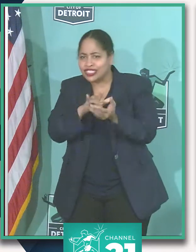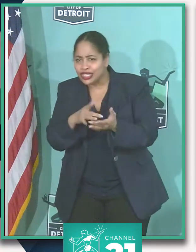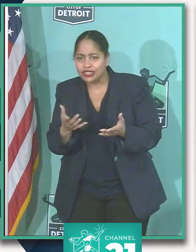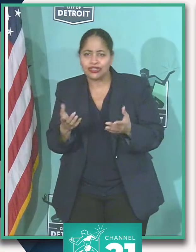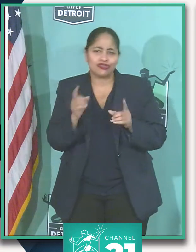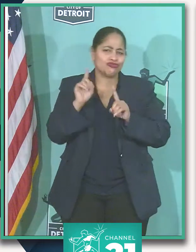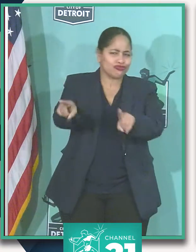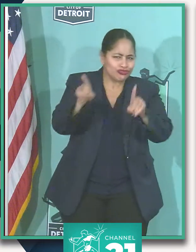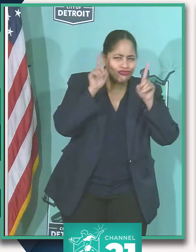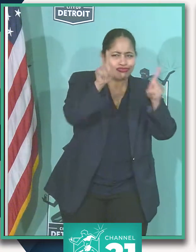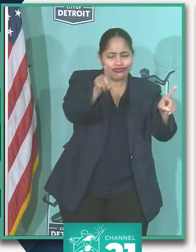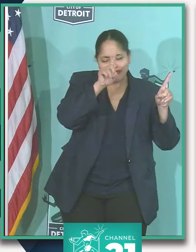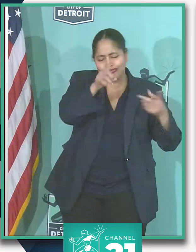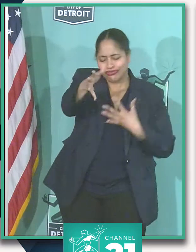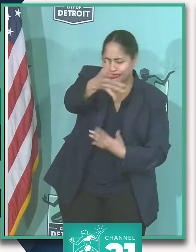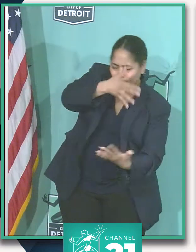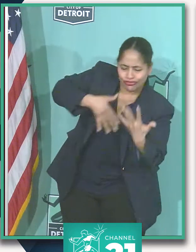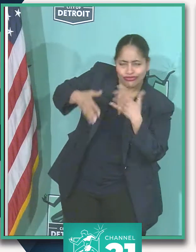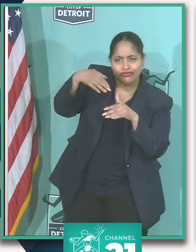this city,